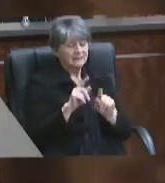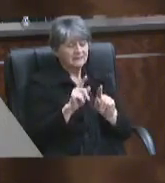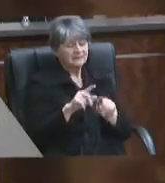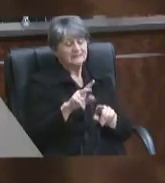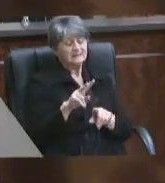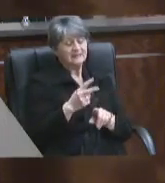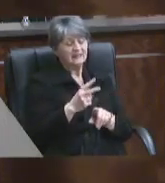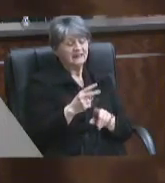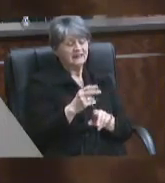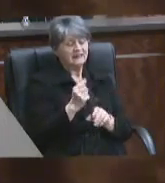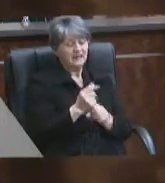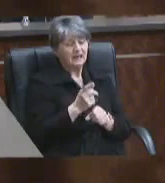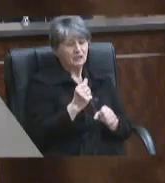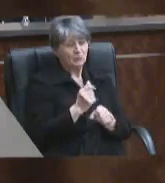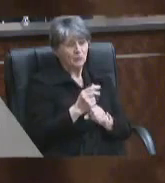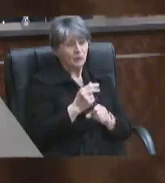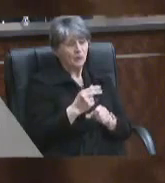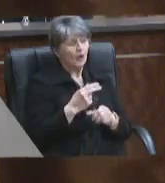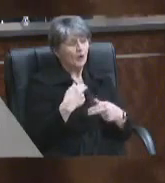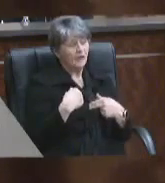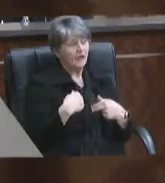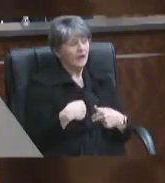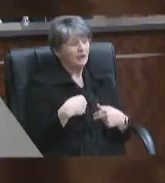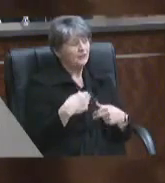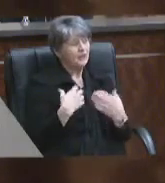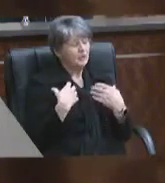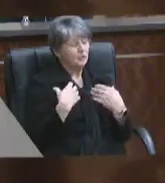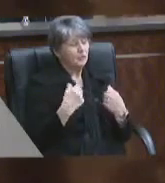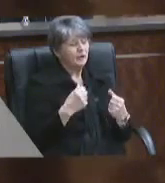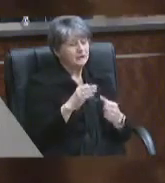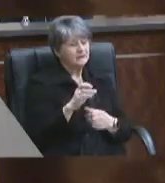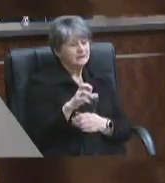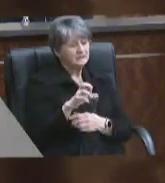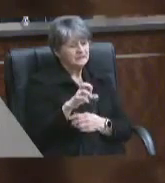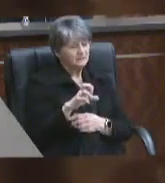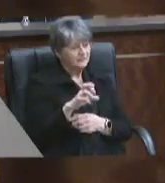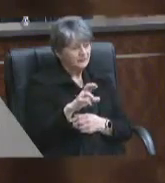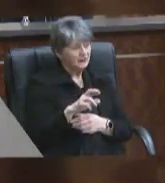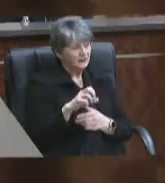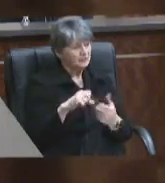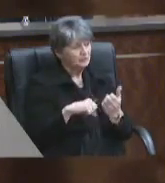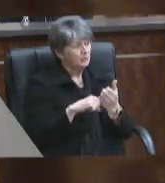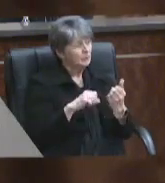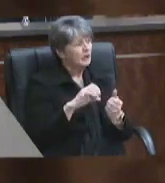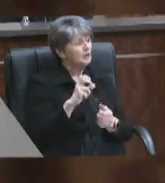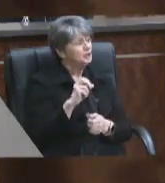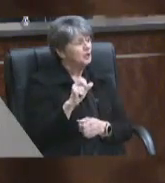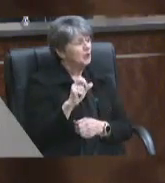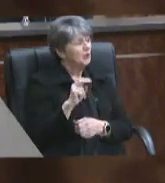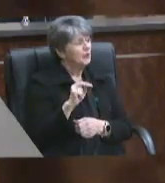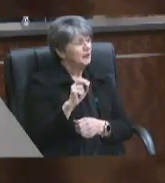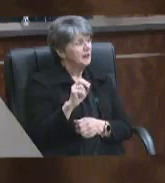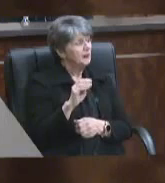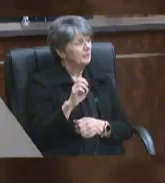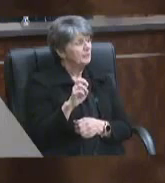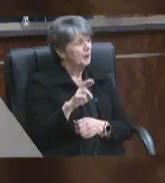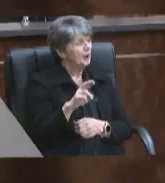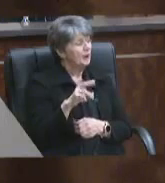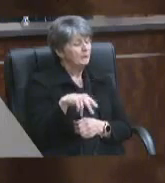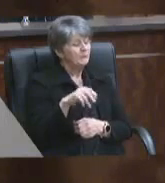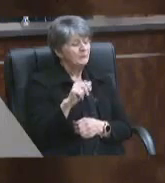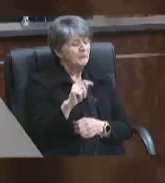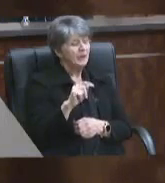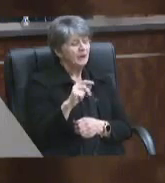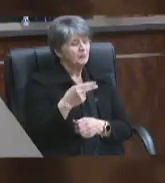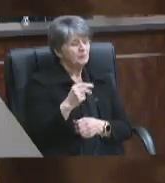Wellness Fair put on by Pat Haig and Joanne Barr, and it was fabulous. It's a great event.